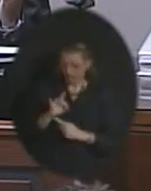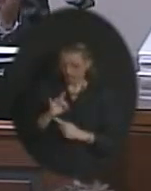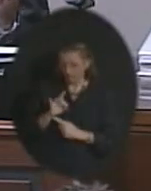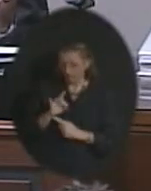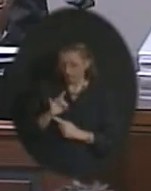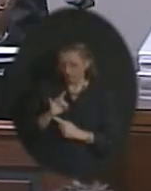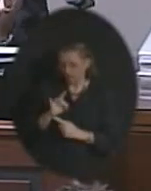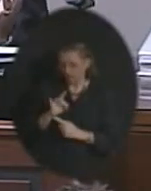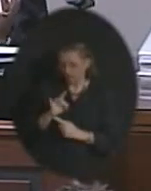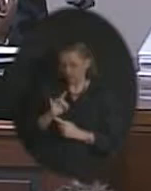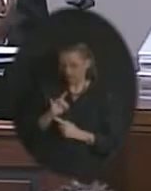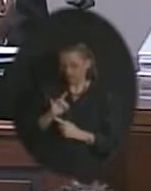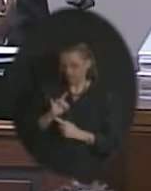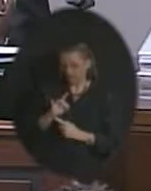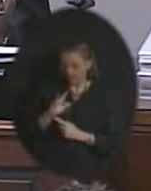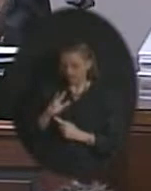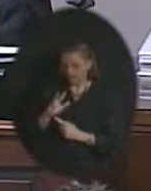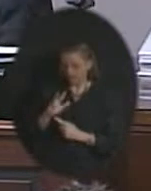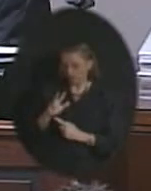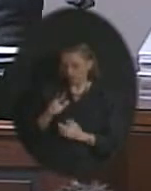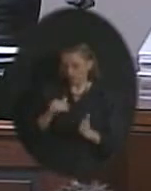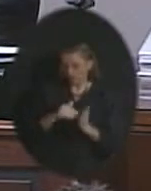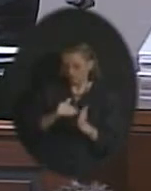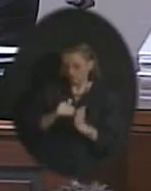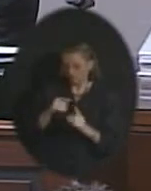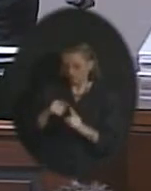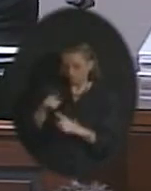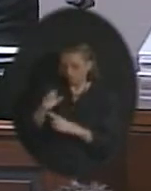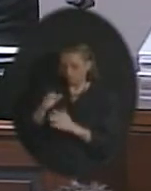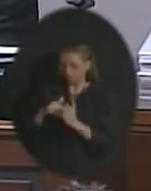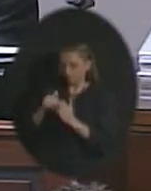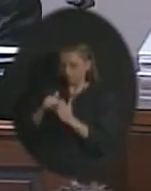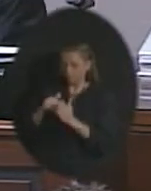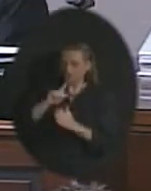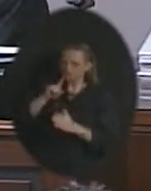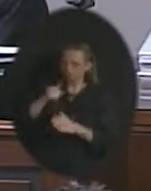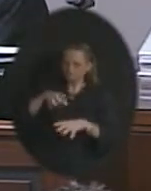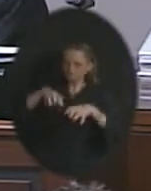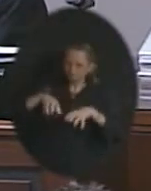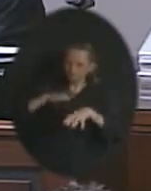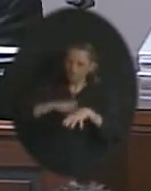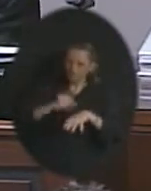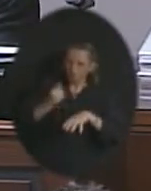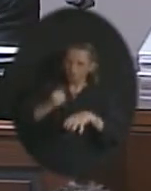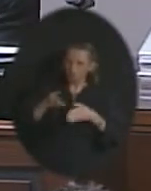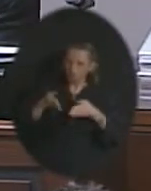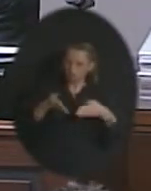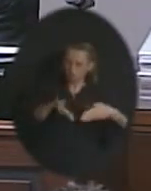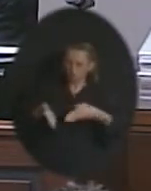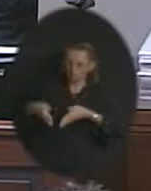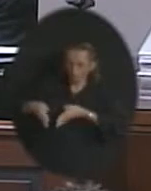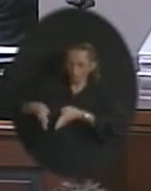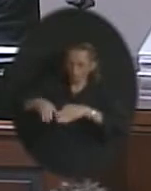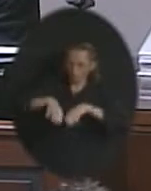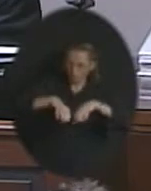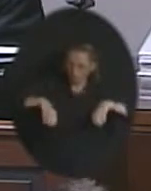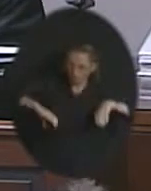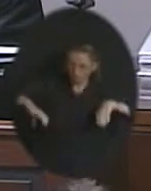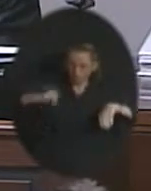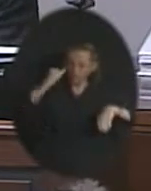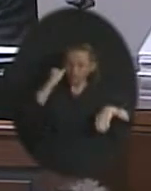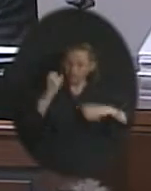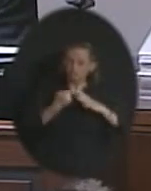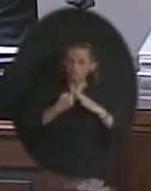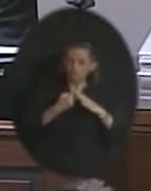million sitting on this corner right here, folks. You take the path that it took in Joplin. If it started at ODAC and moved this